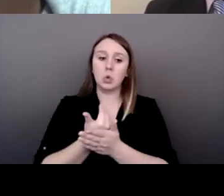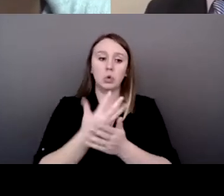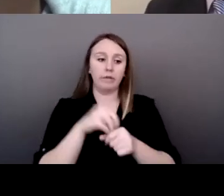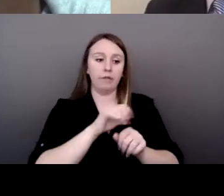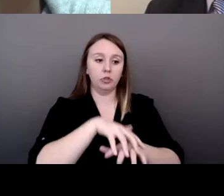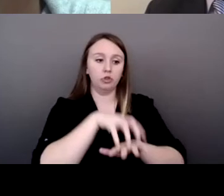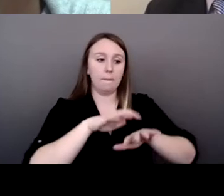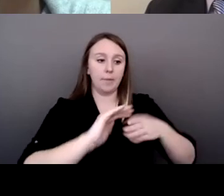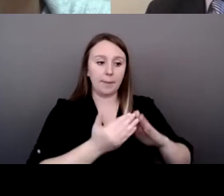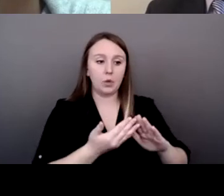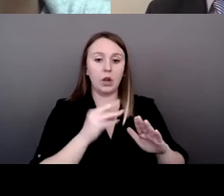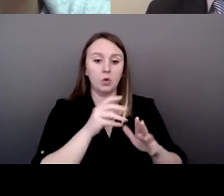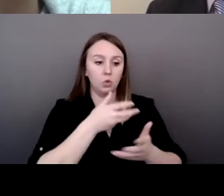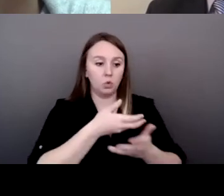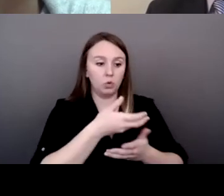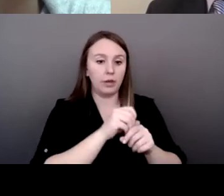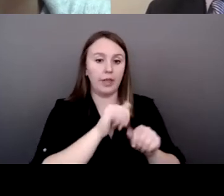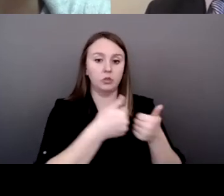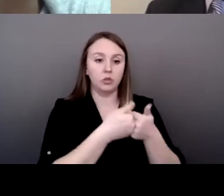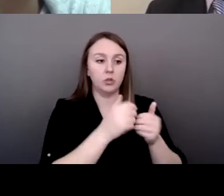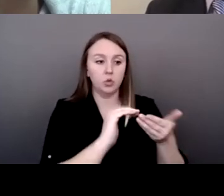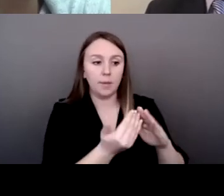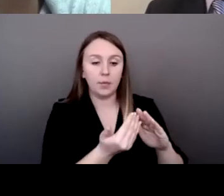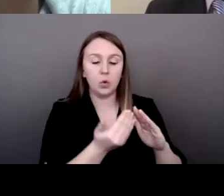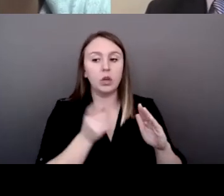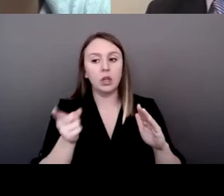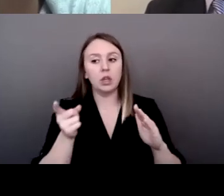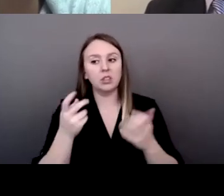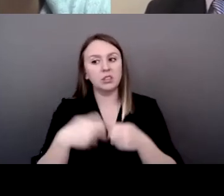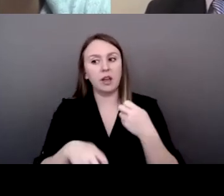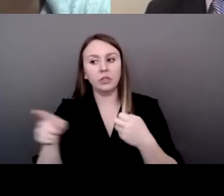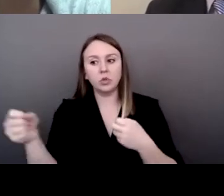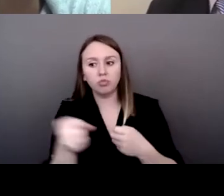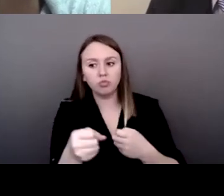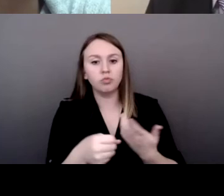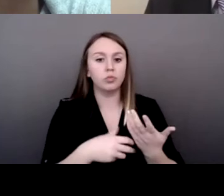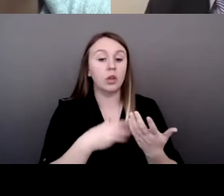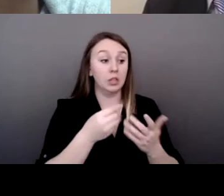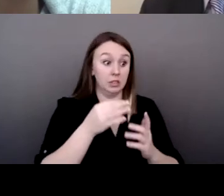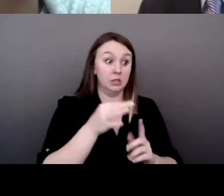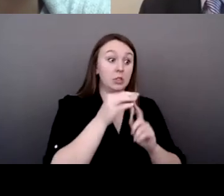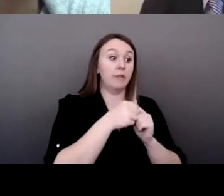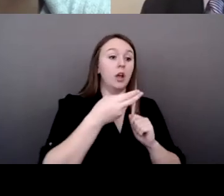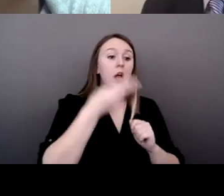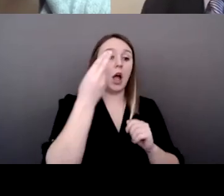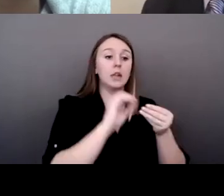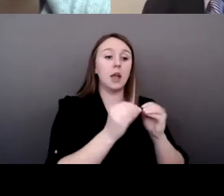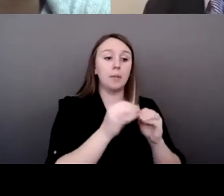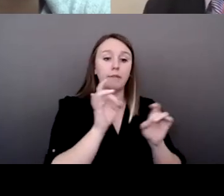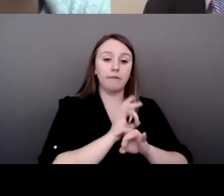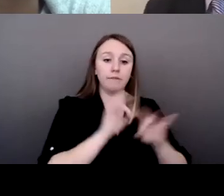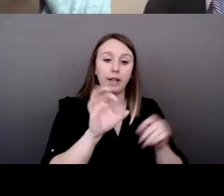challenging communities, certainly where there's high rates of violent crime, places where I've worked in South Dakota,